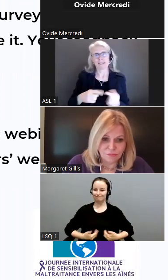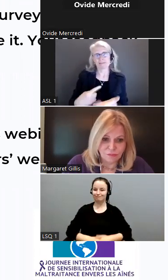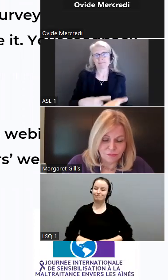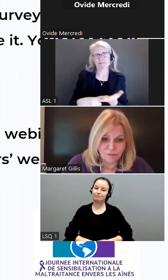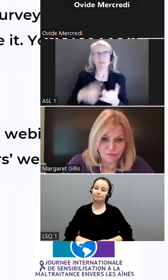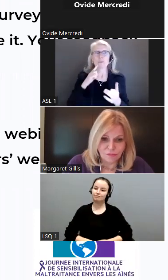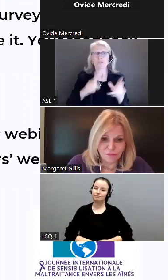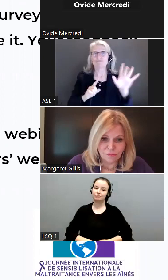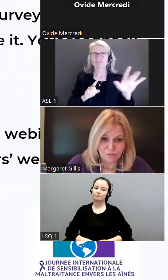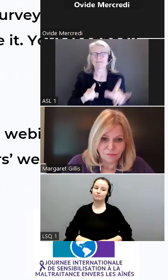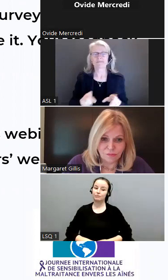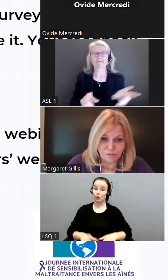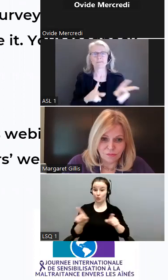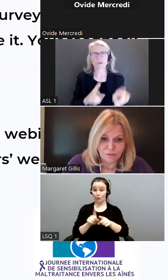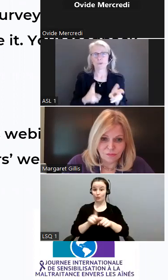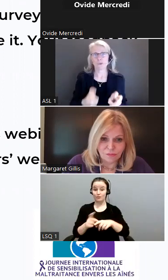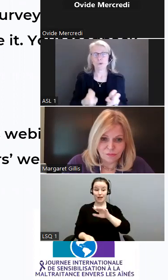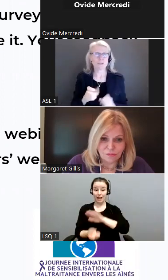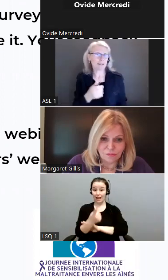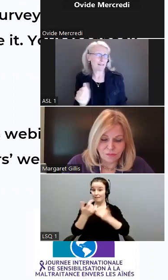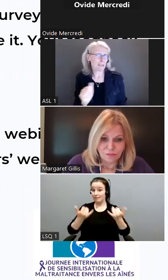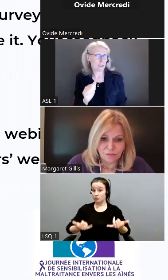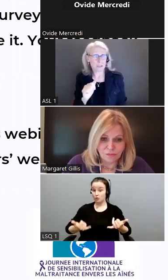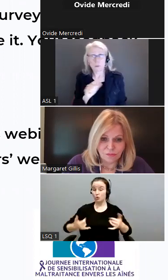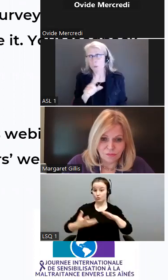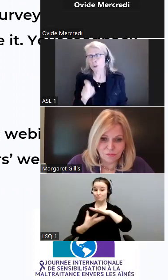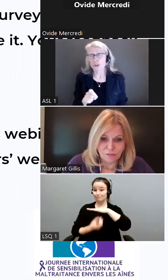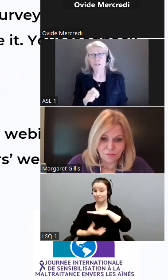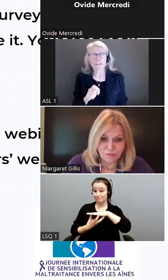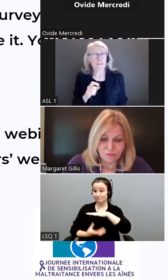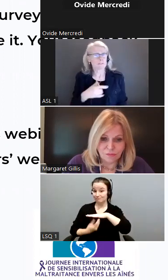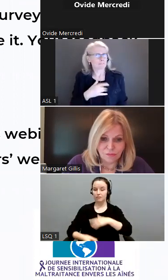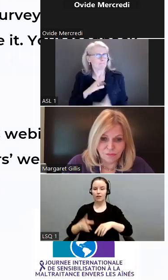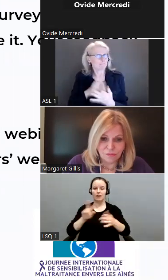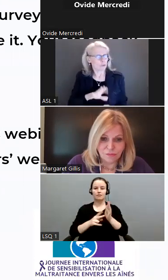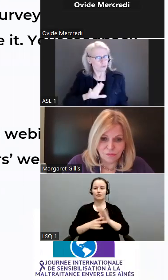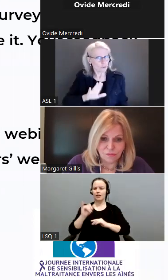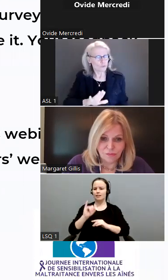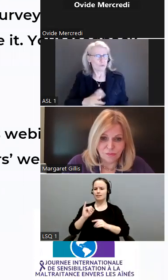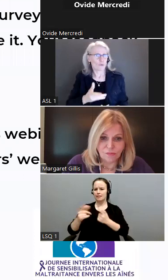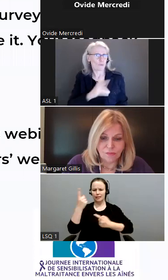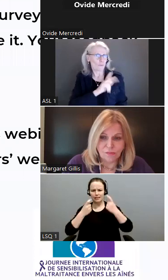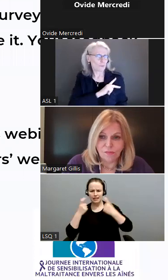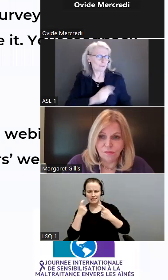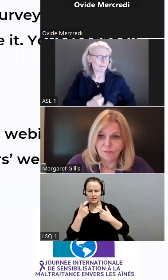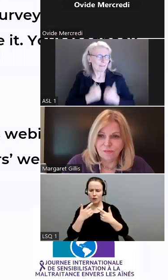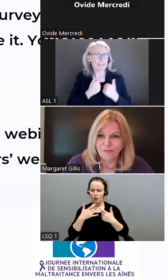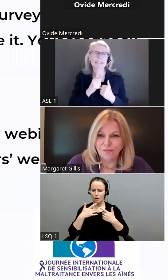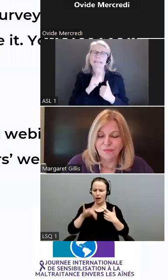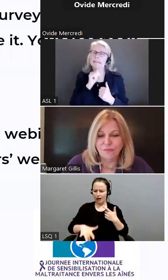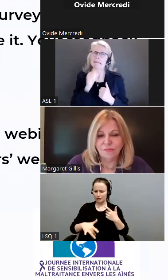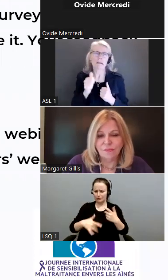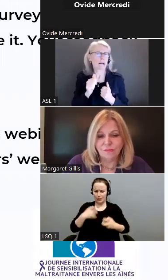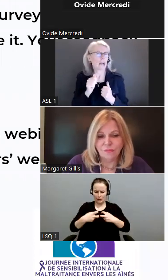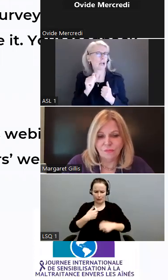we advise you, if you have any pressing questions about a personal issue, to not share any personal details in the chat box